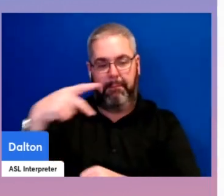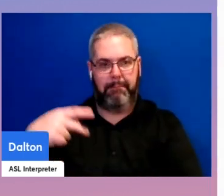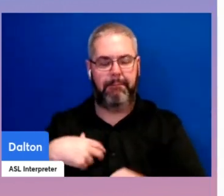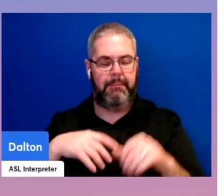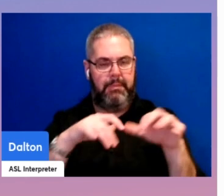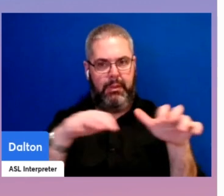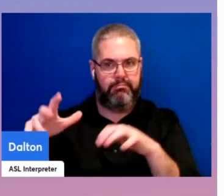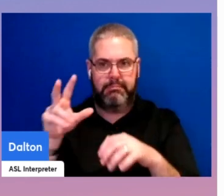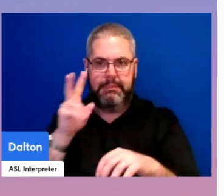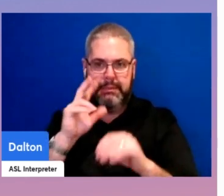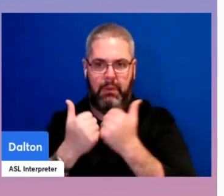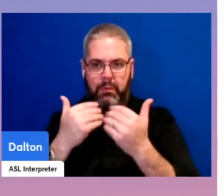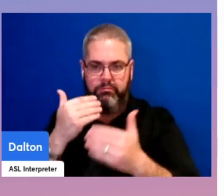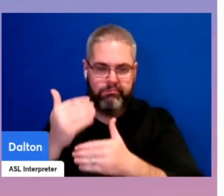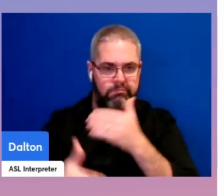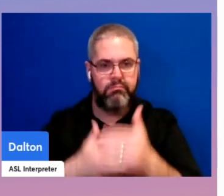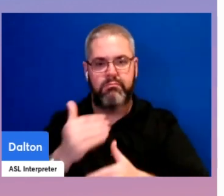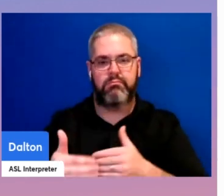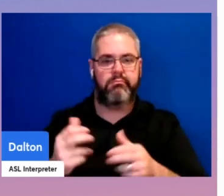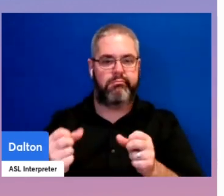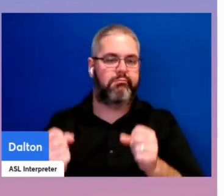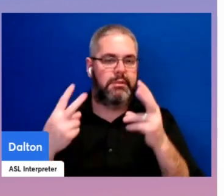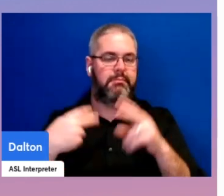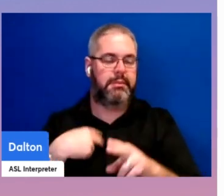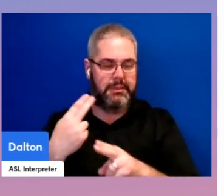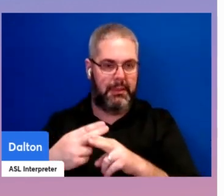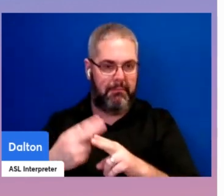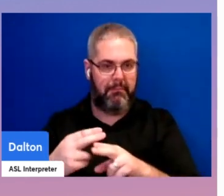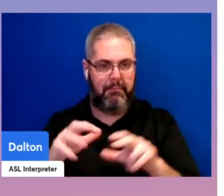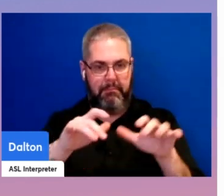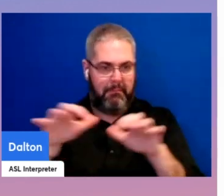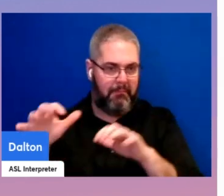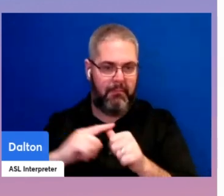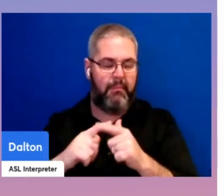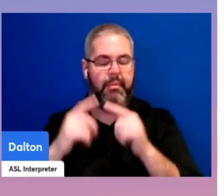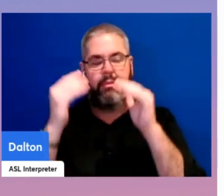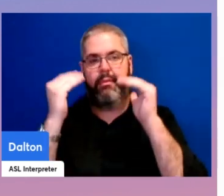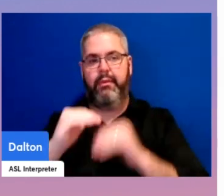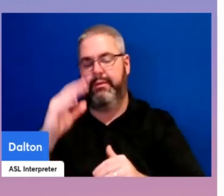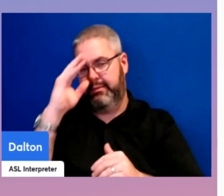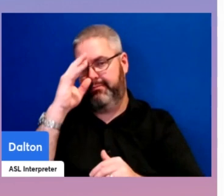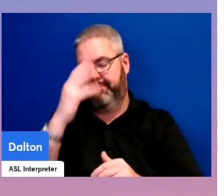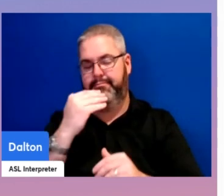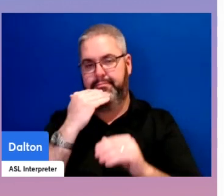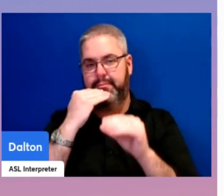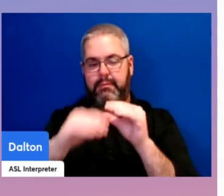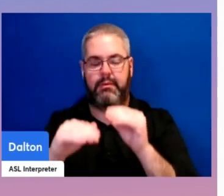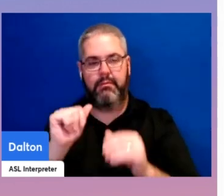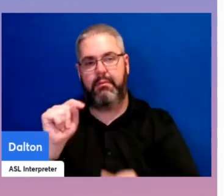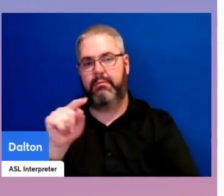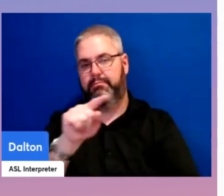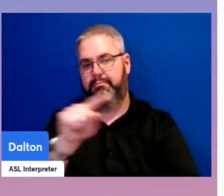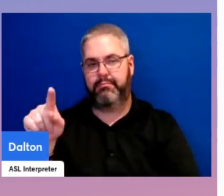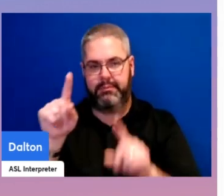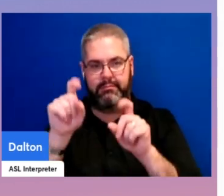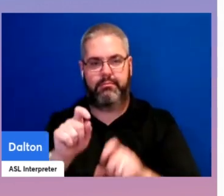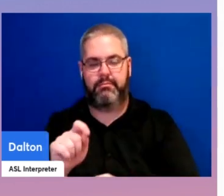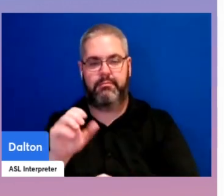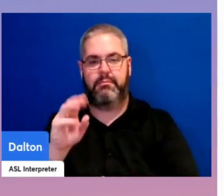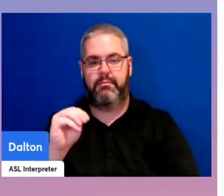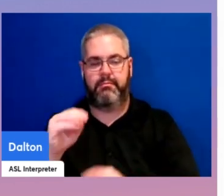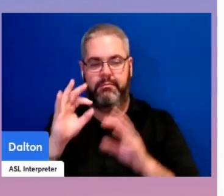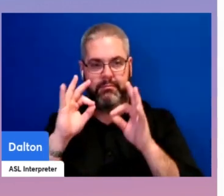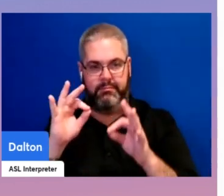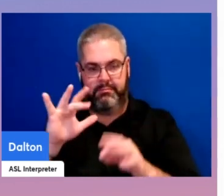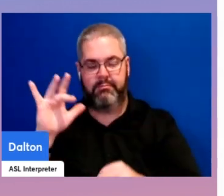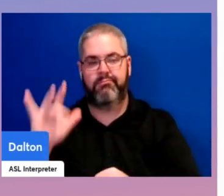works. So I'm going to input my name, and then I'll input an email at test.com and hit submit.